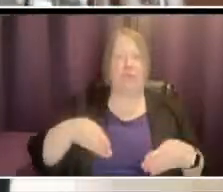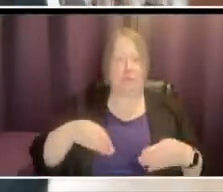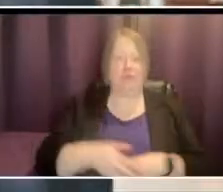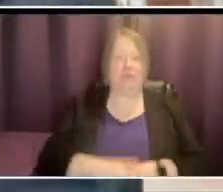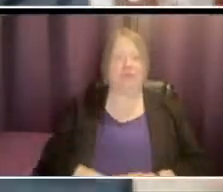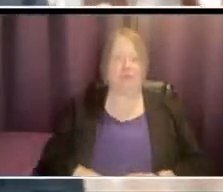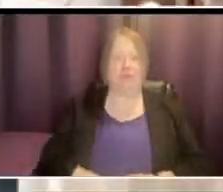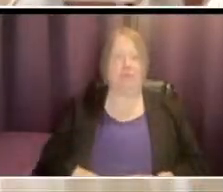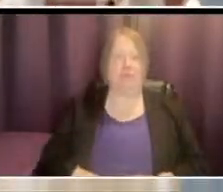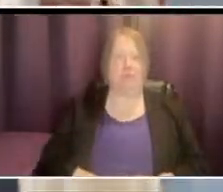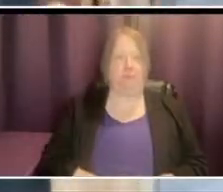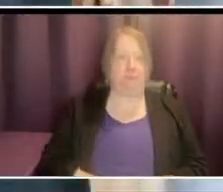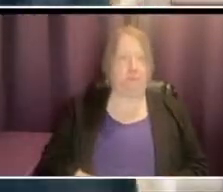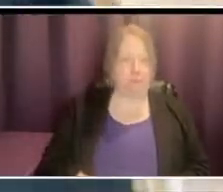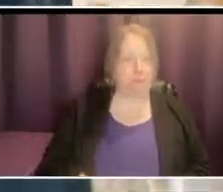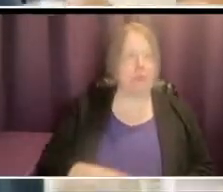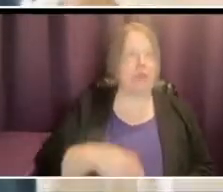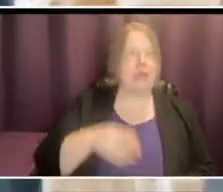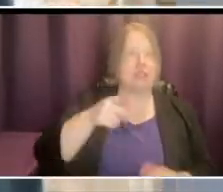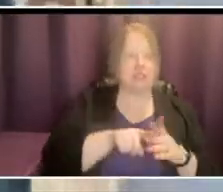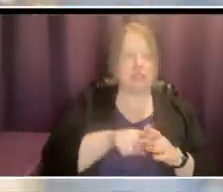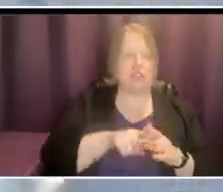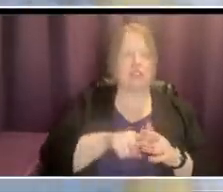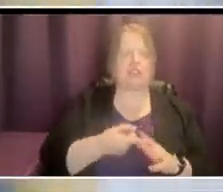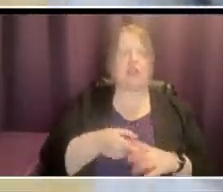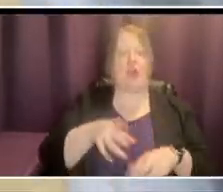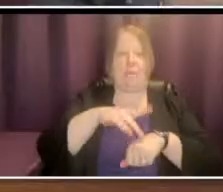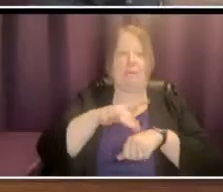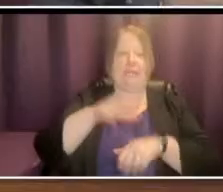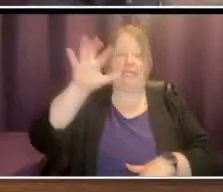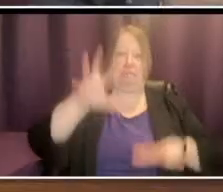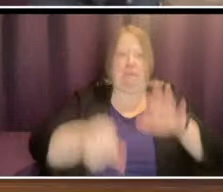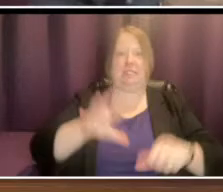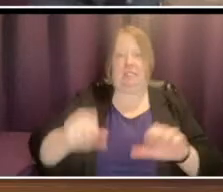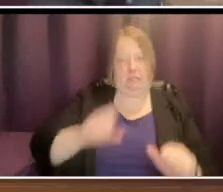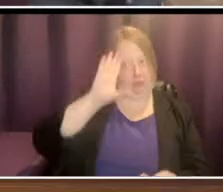I have to start smashing pumpkins if you know what I mean. Oh, yeah.